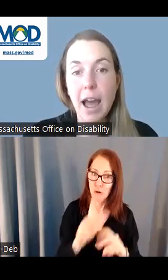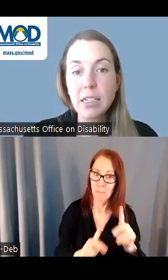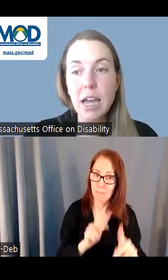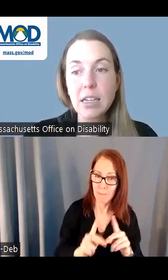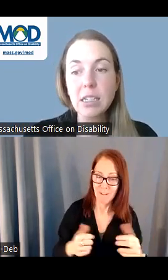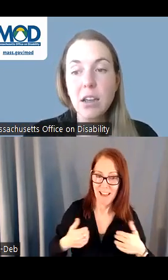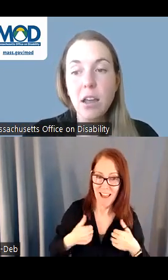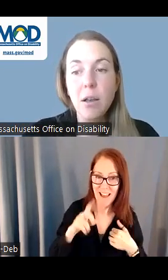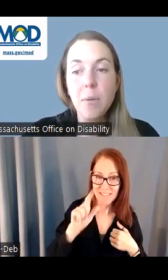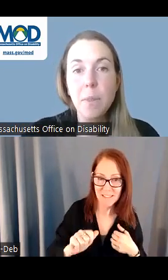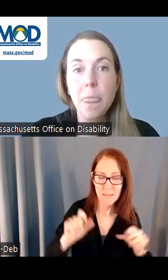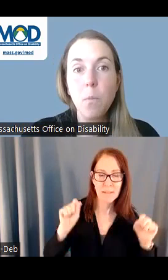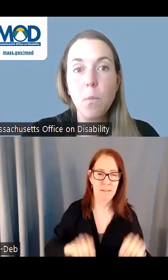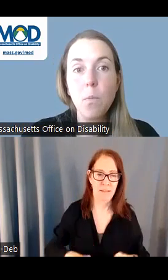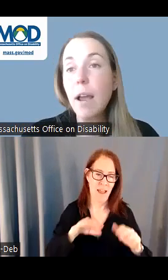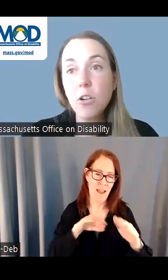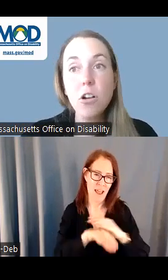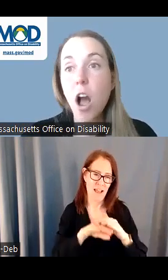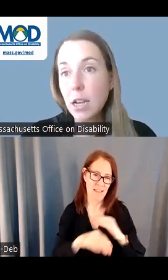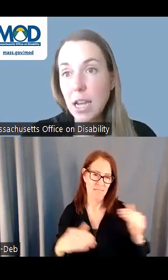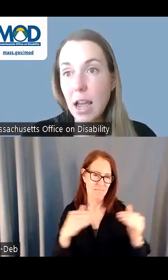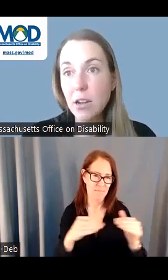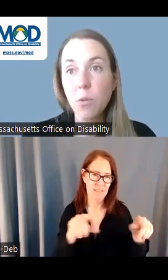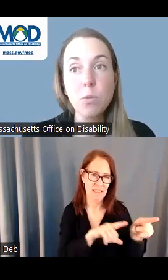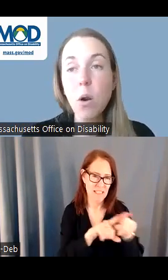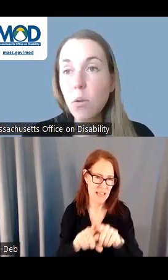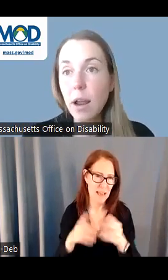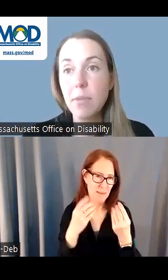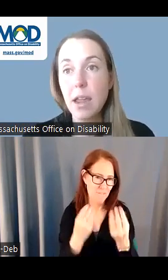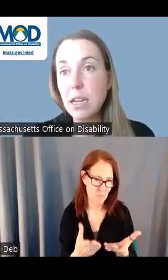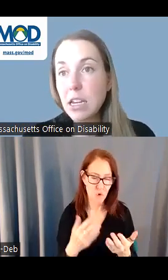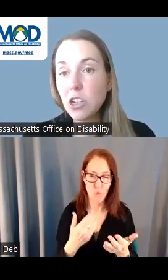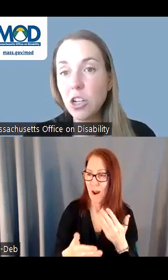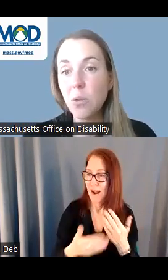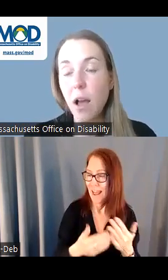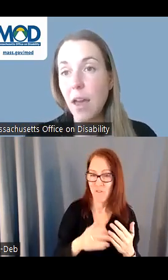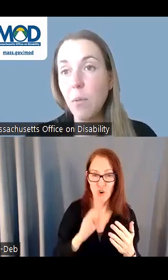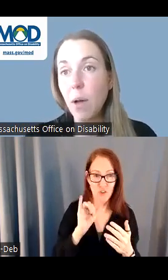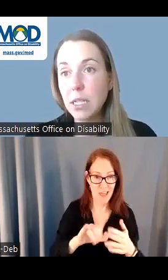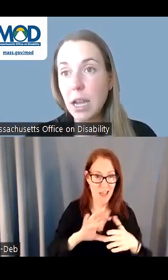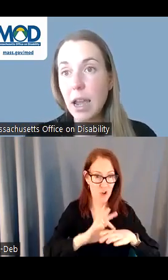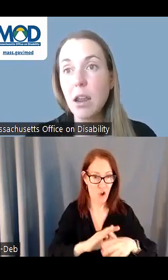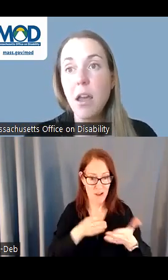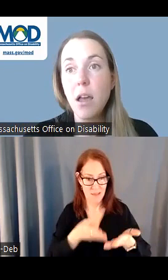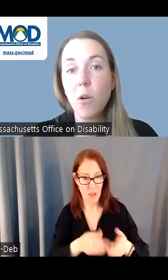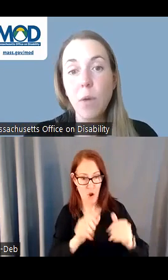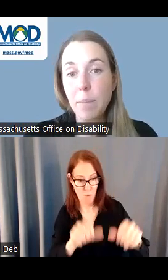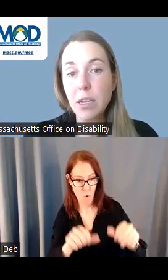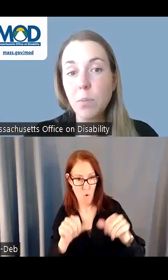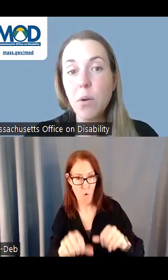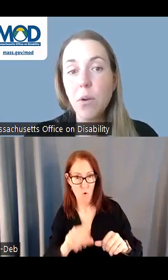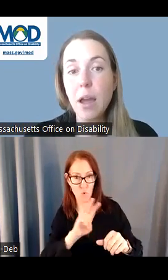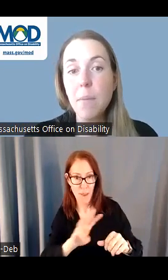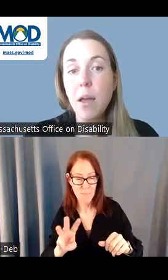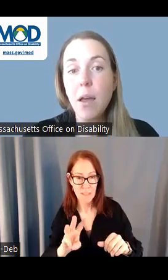to access whatever content or program they need to on that website or